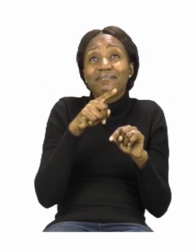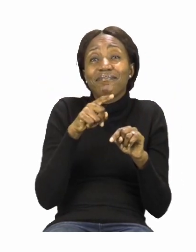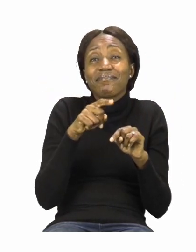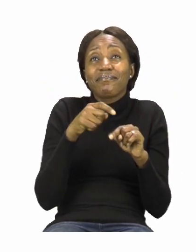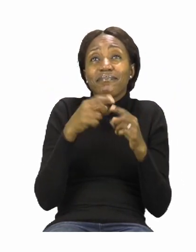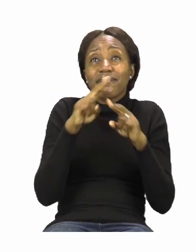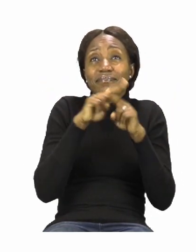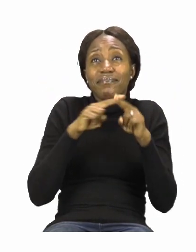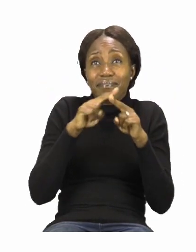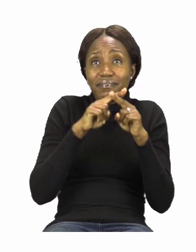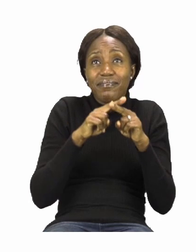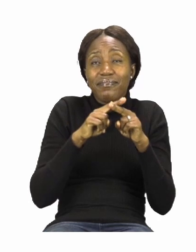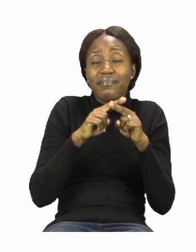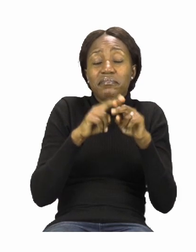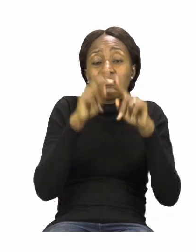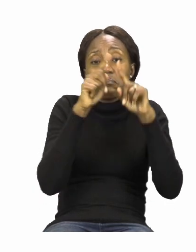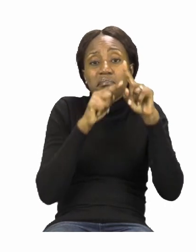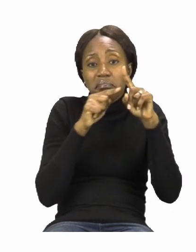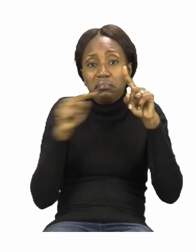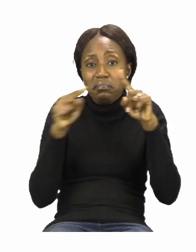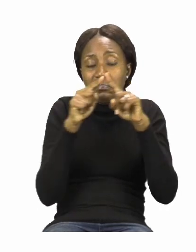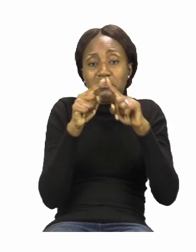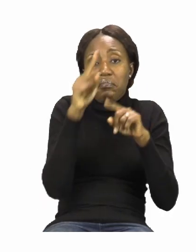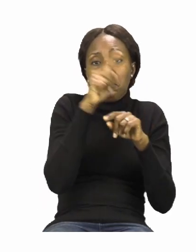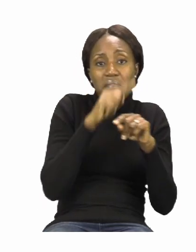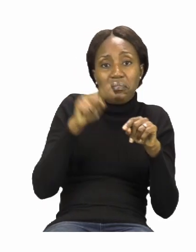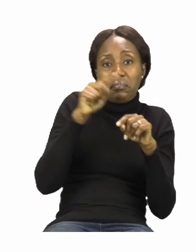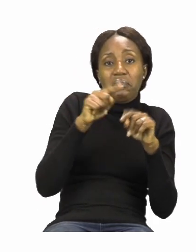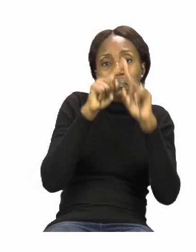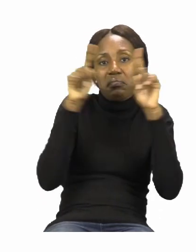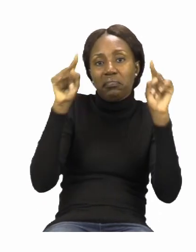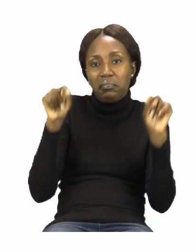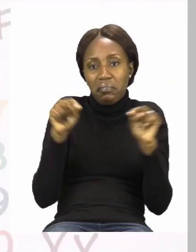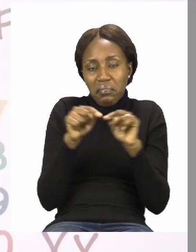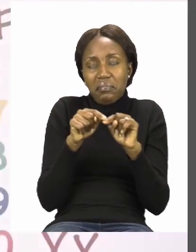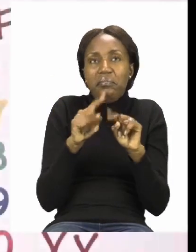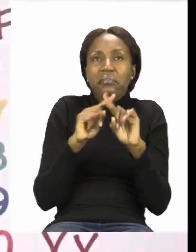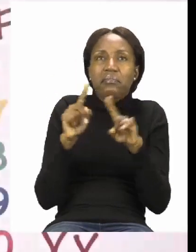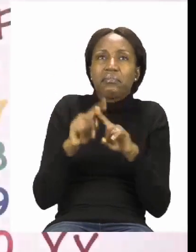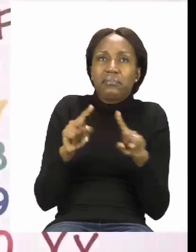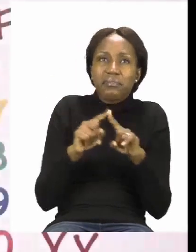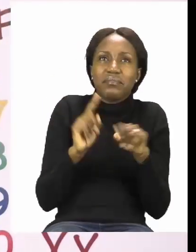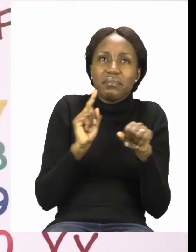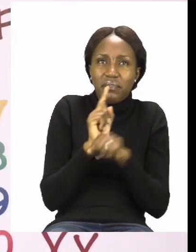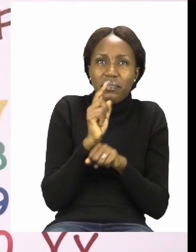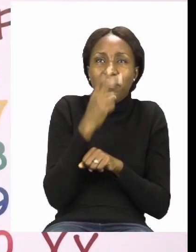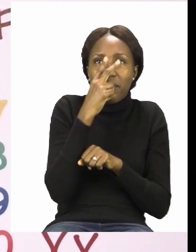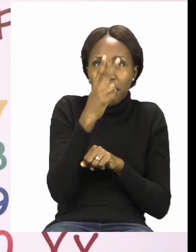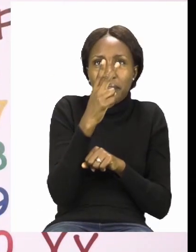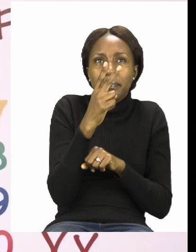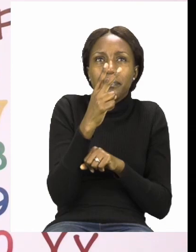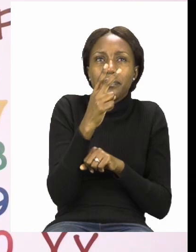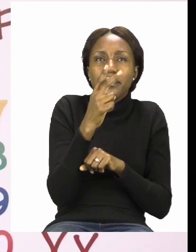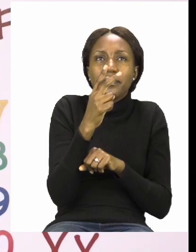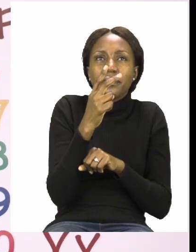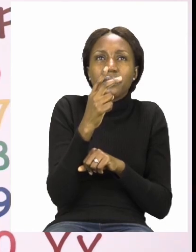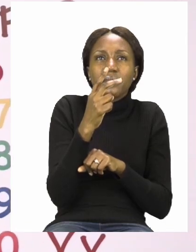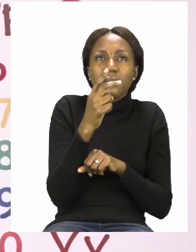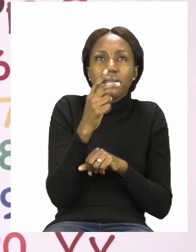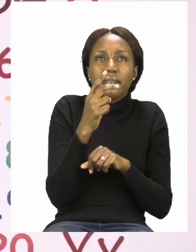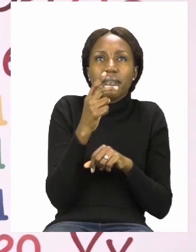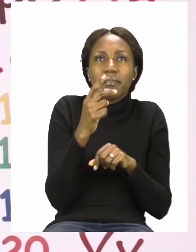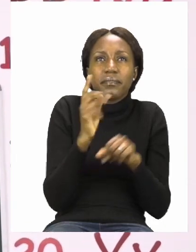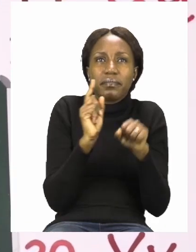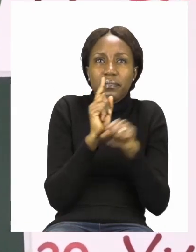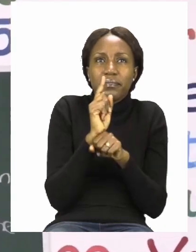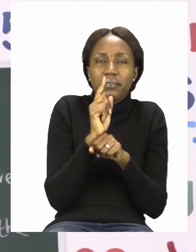shapes. Before we answer any questions, let's take a look at the flashcards in my hands to help us. Now the